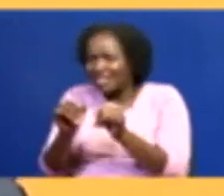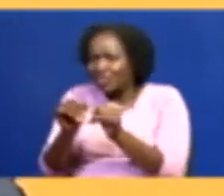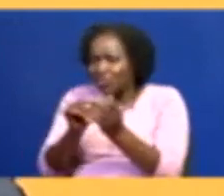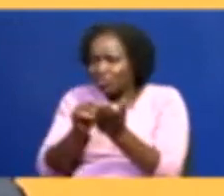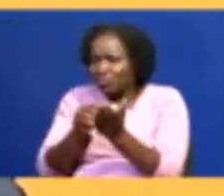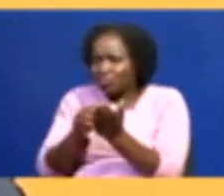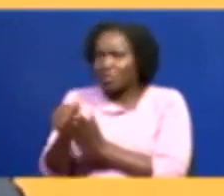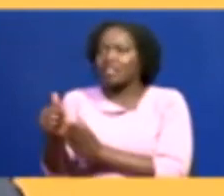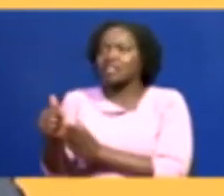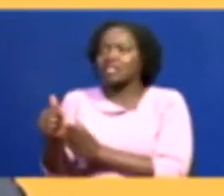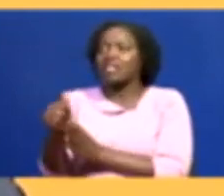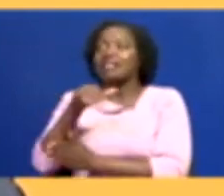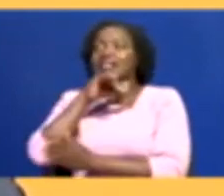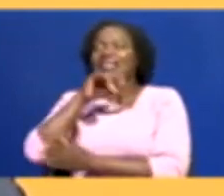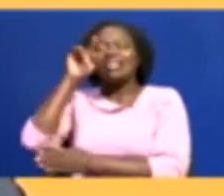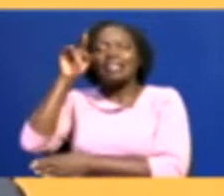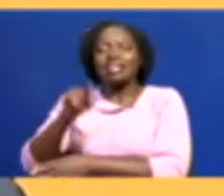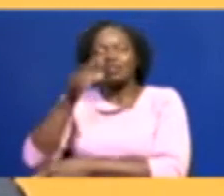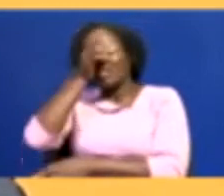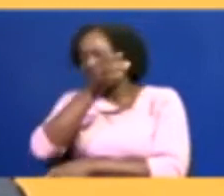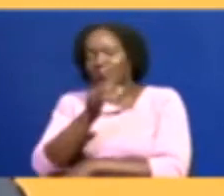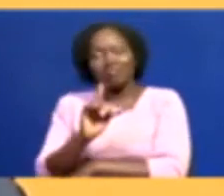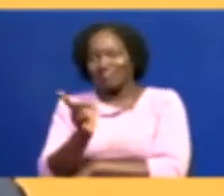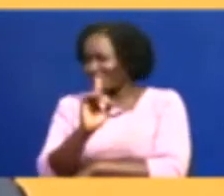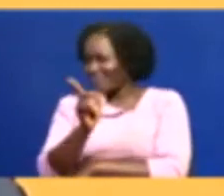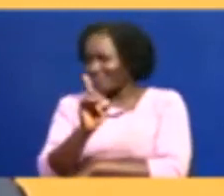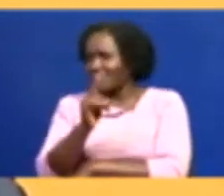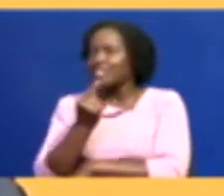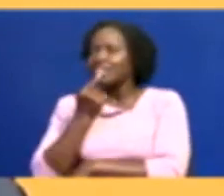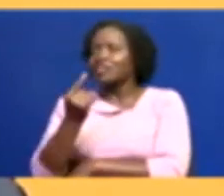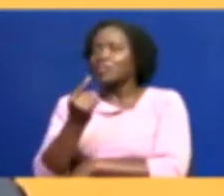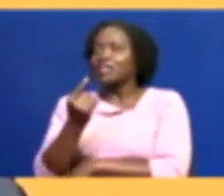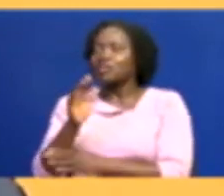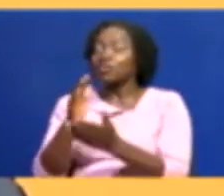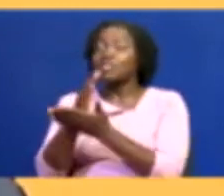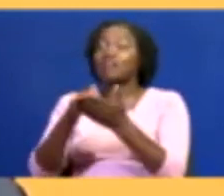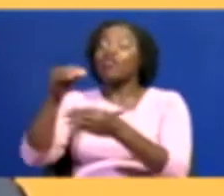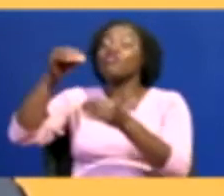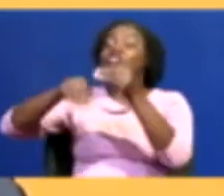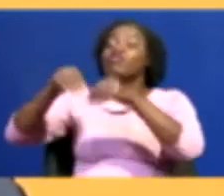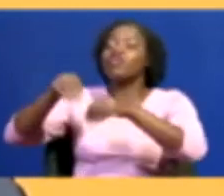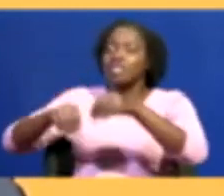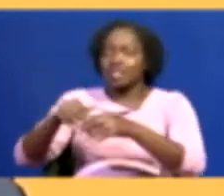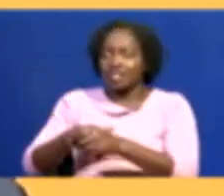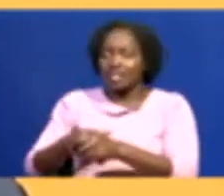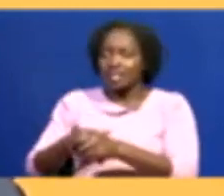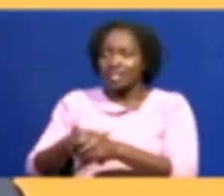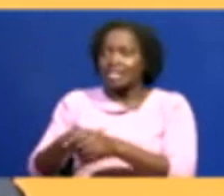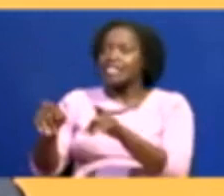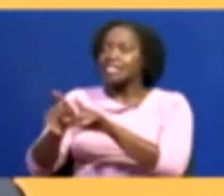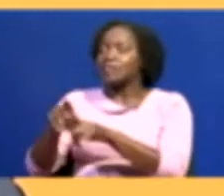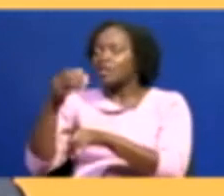across, and Raila cannot be ignored. He commanded almost half of the fourth casted, same as